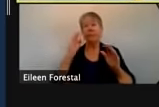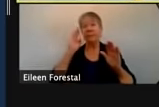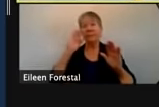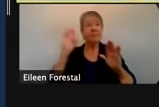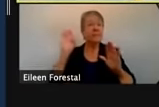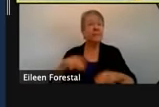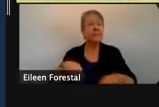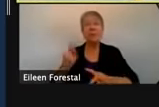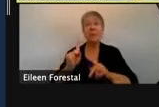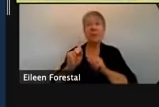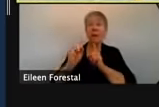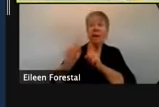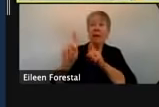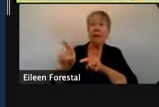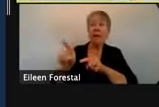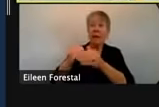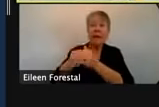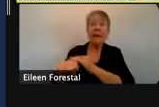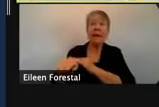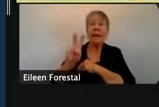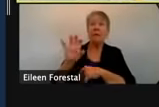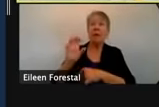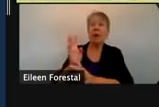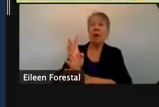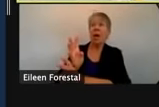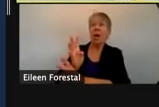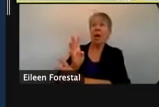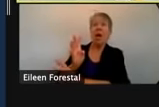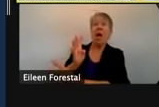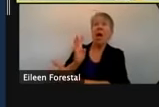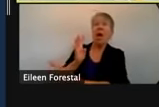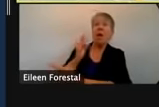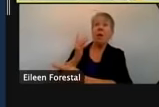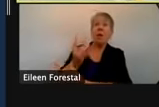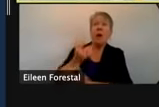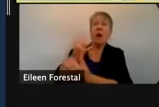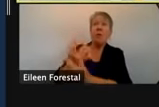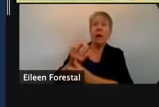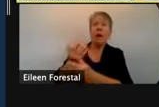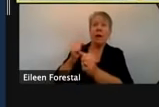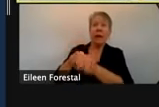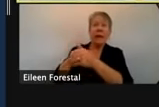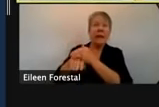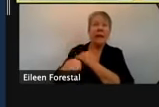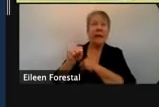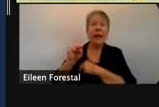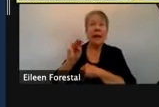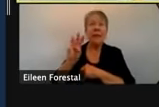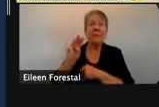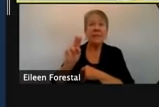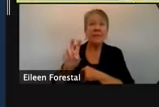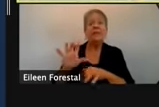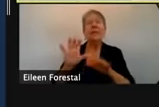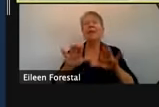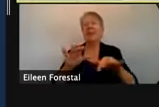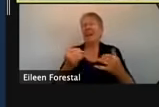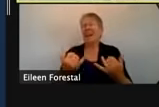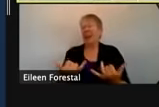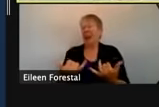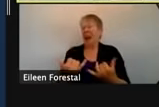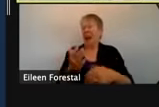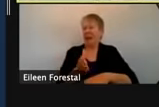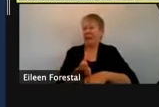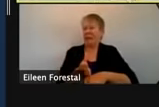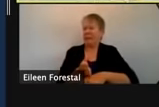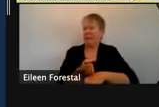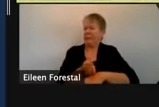continued to improve. Again, please hear this. There is no need to camp out overnight. As the MVC